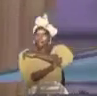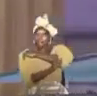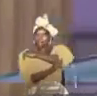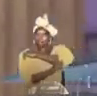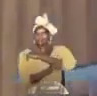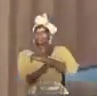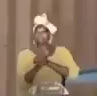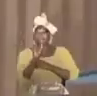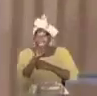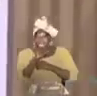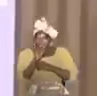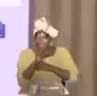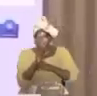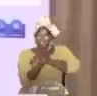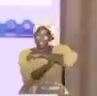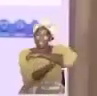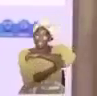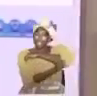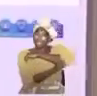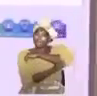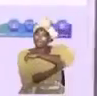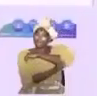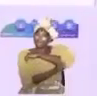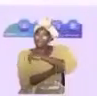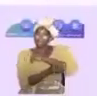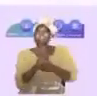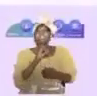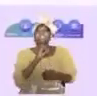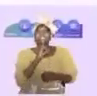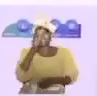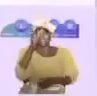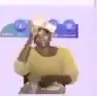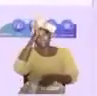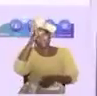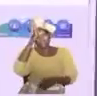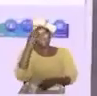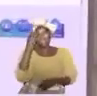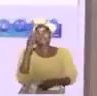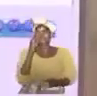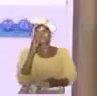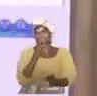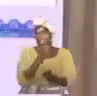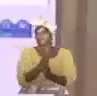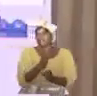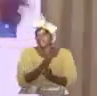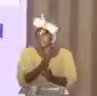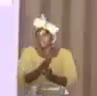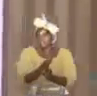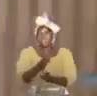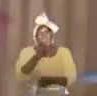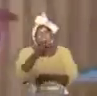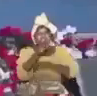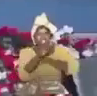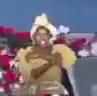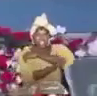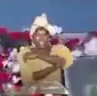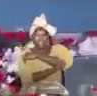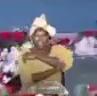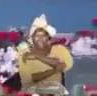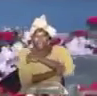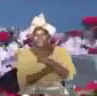think because Abraham was a patriarch of faith, he would be immune from trouble. Abraham went through all kinds